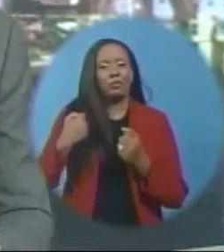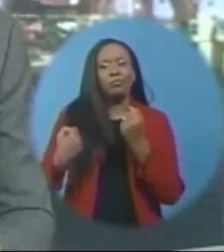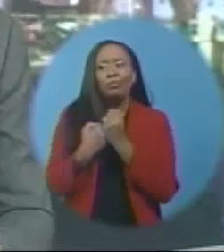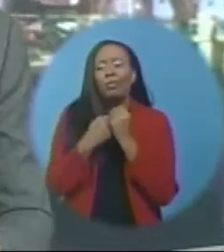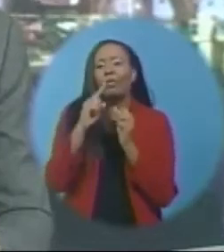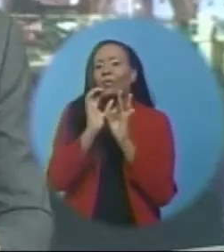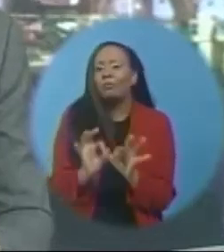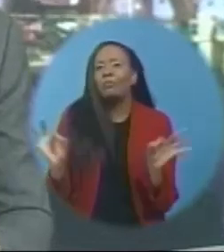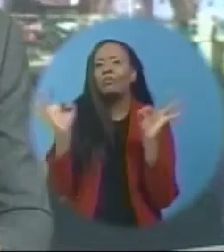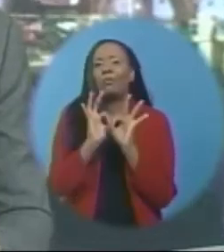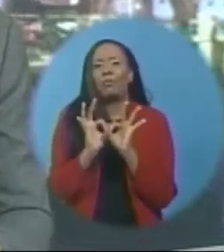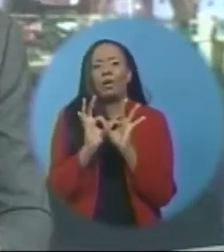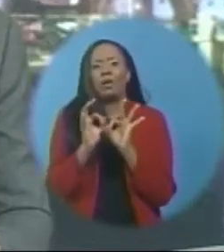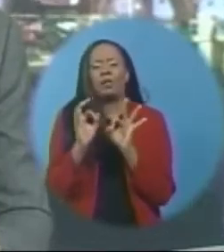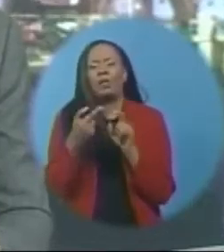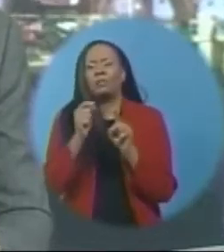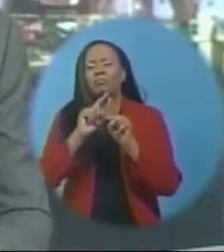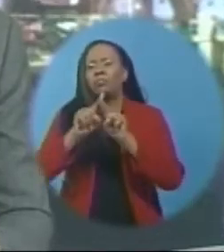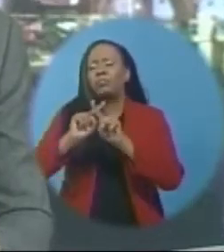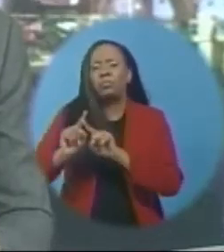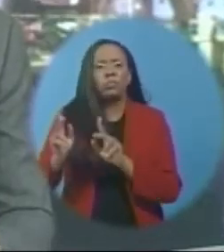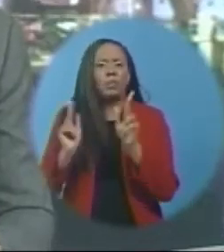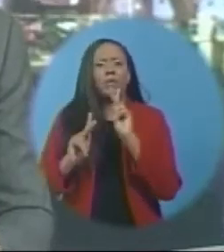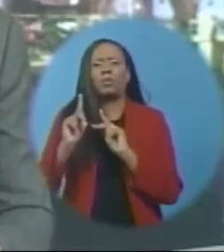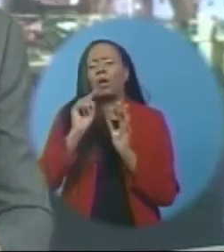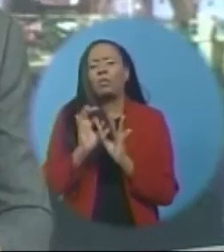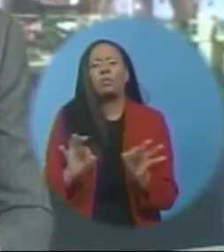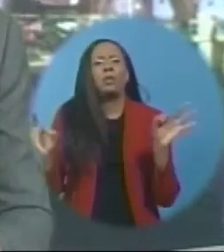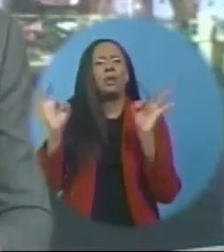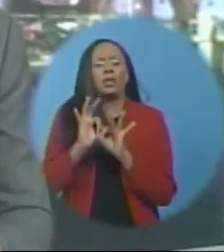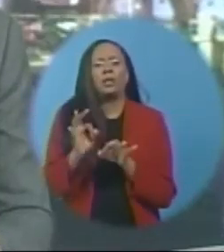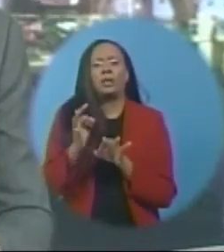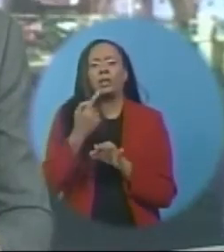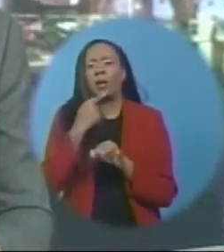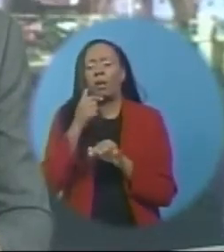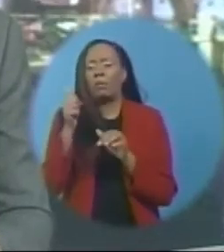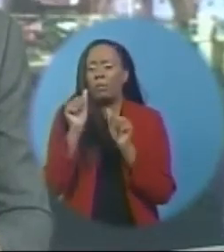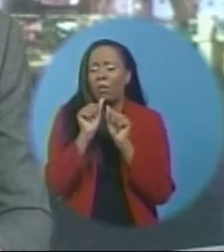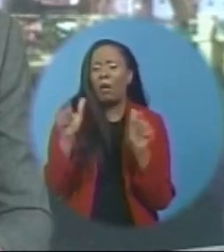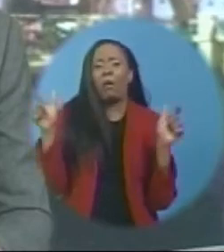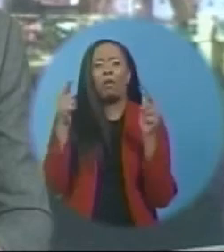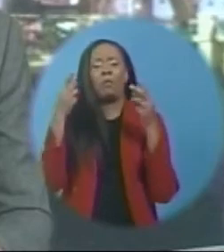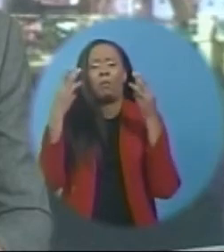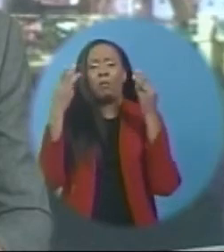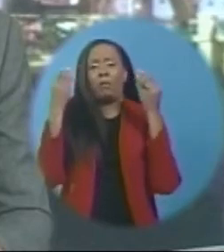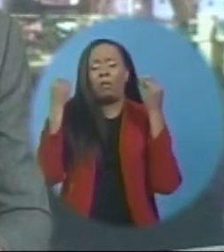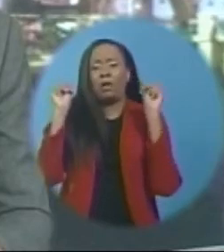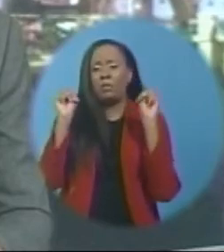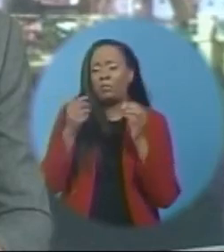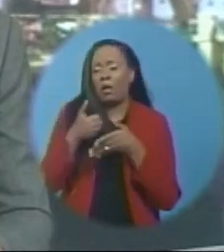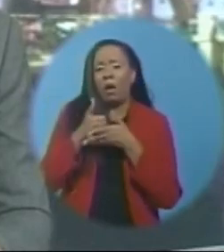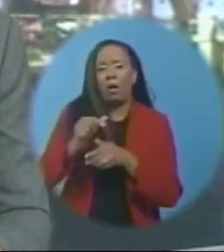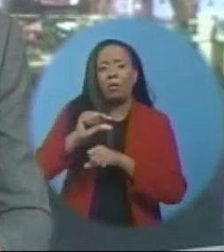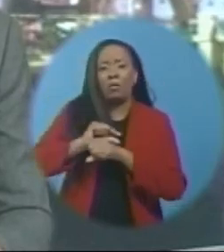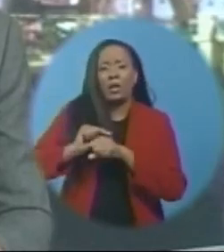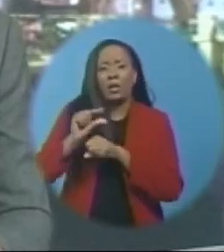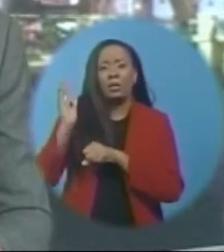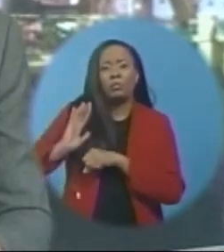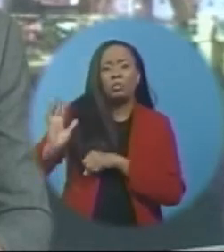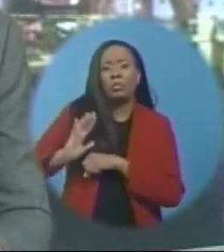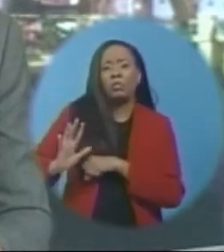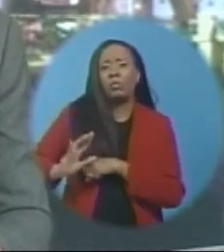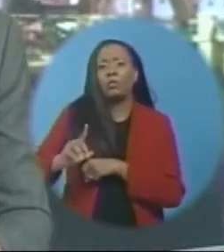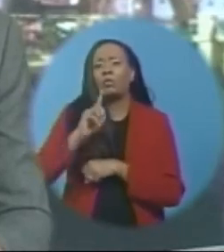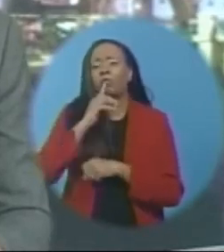leaders as well as others was invaluable. He says every Prime Minister who came to his home during the recovery period left